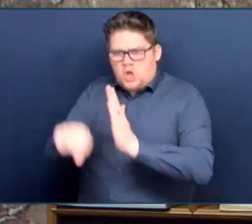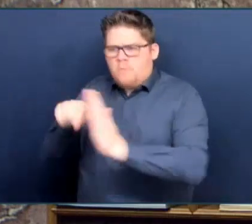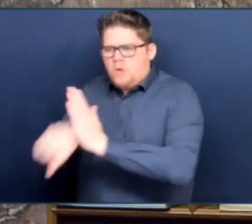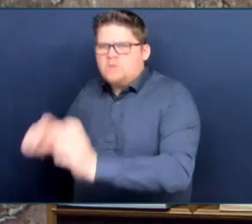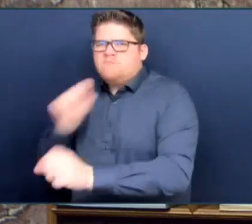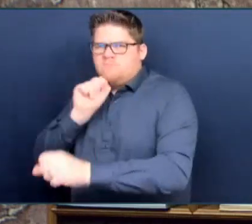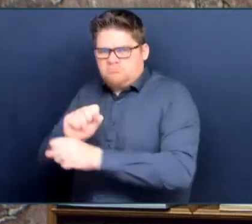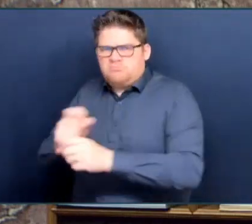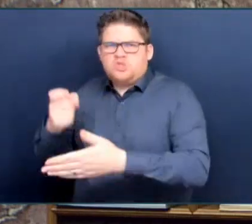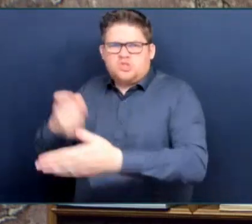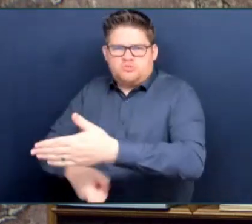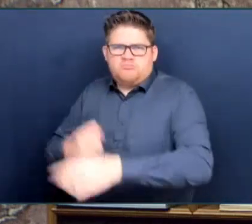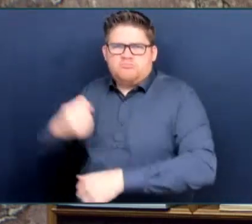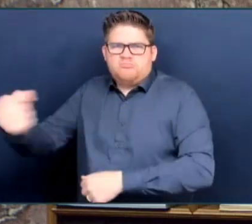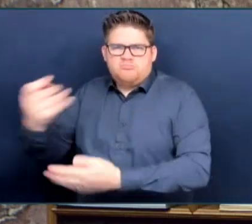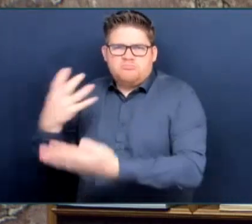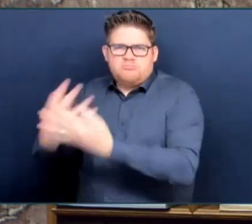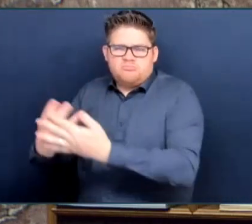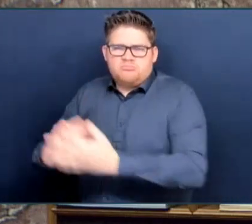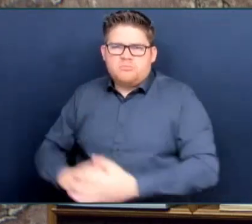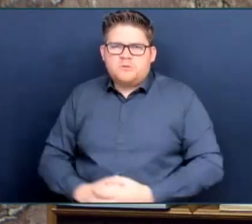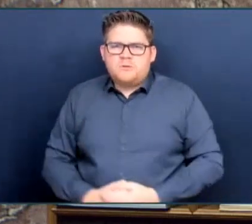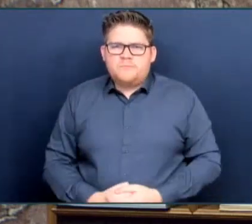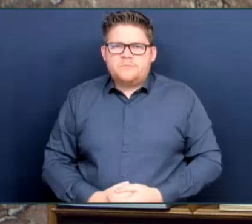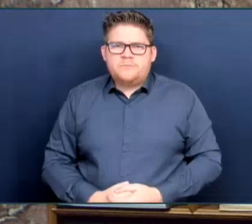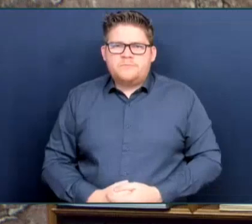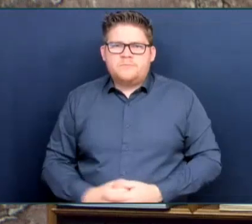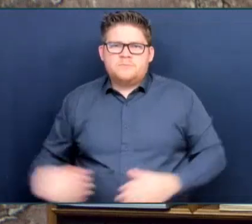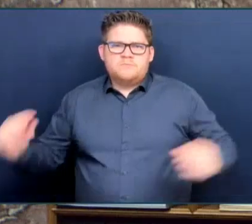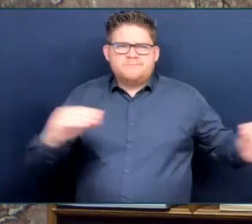Members. Every single one of them.